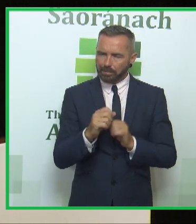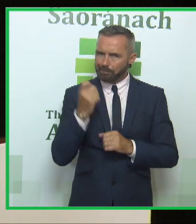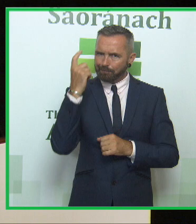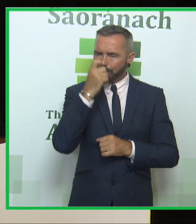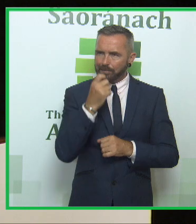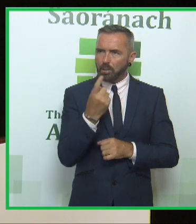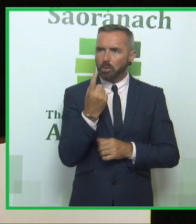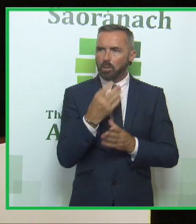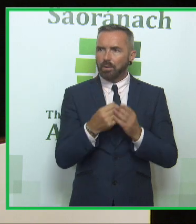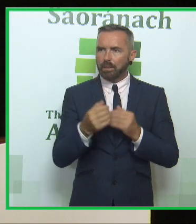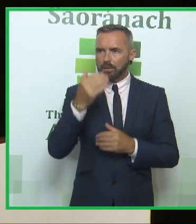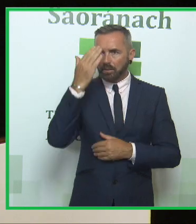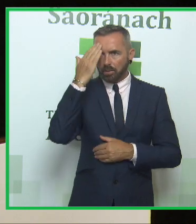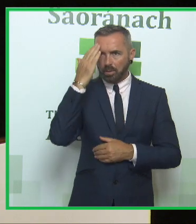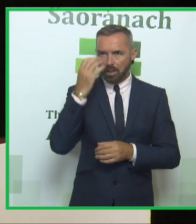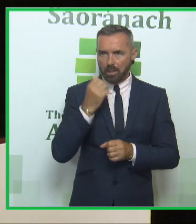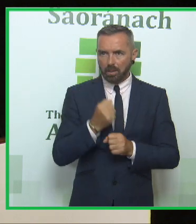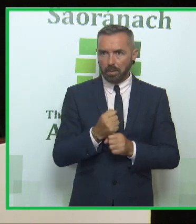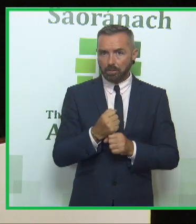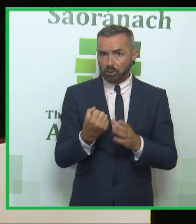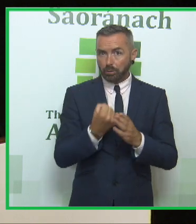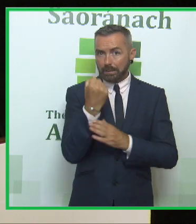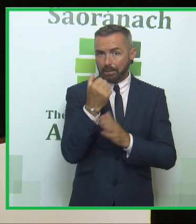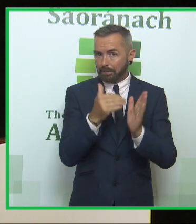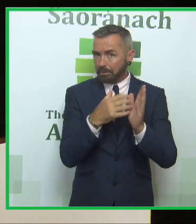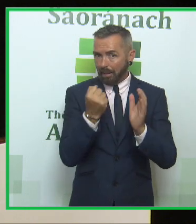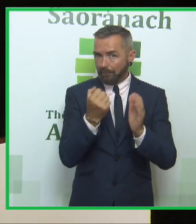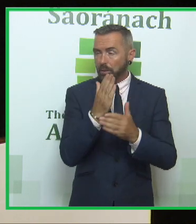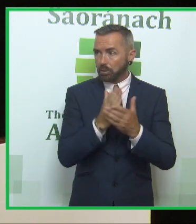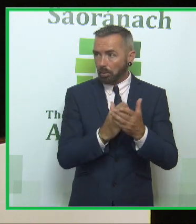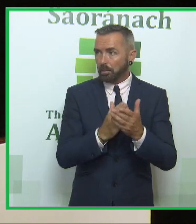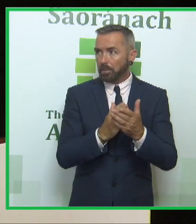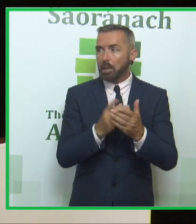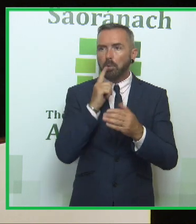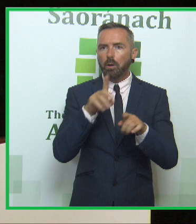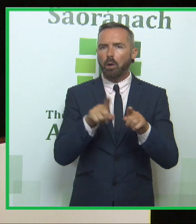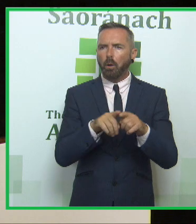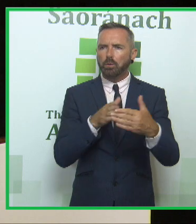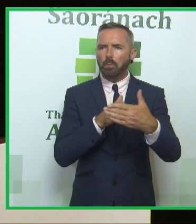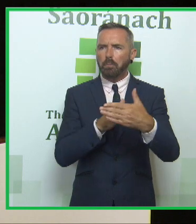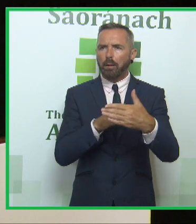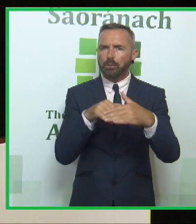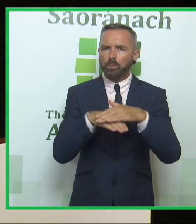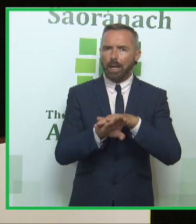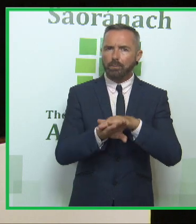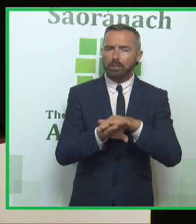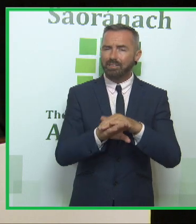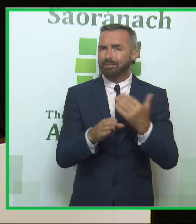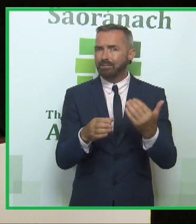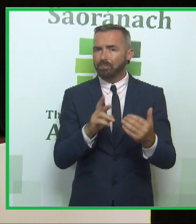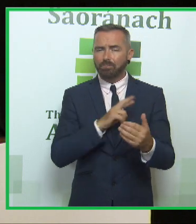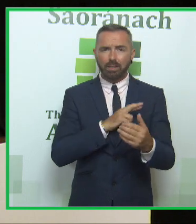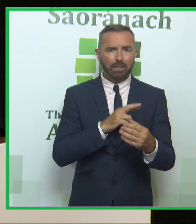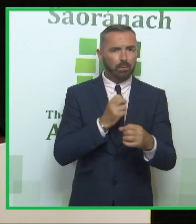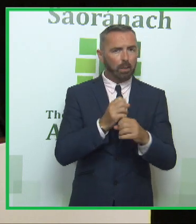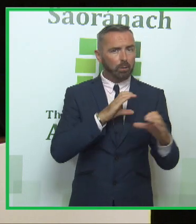it's one thing, and we heard some good success rates from all of the service providers, but we equally heard barriers to entry, and some of it can be just communications. There was really good